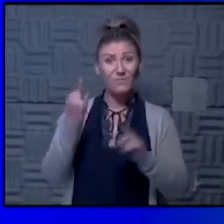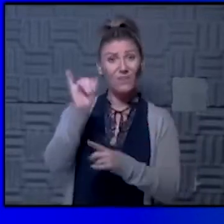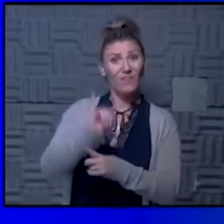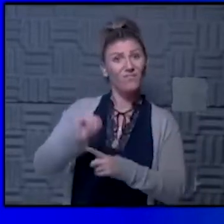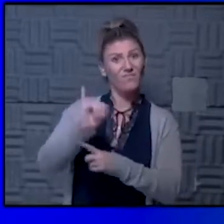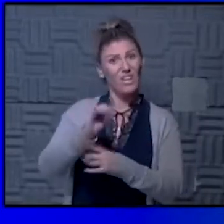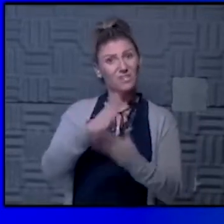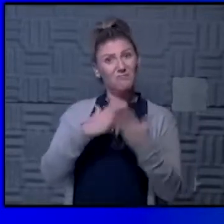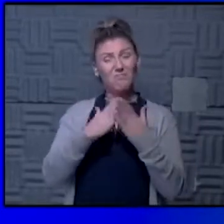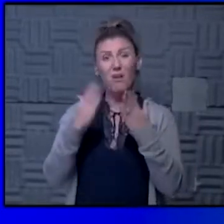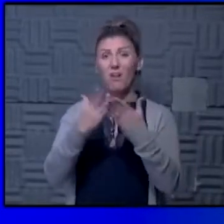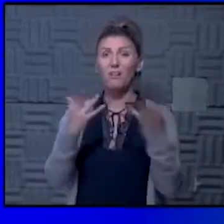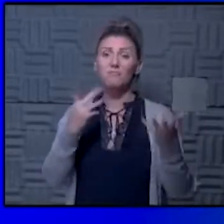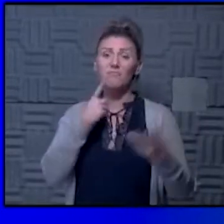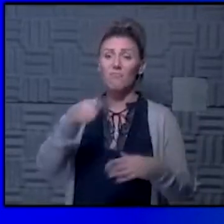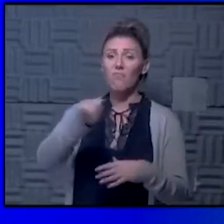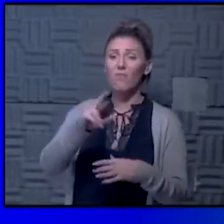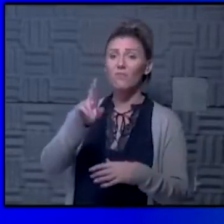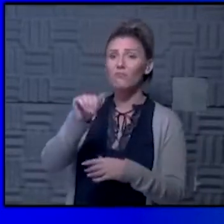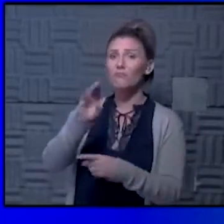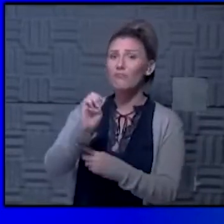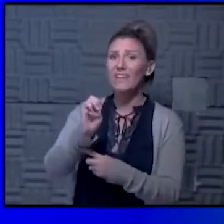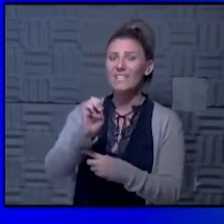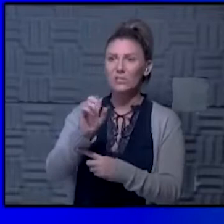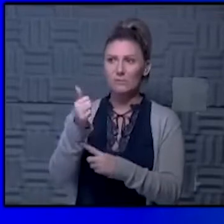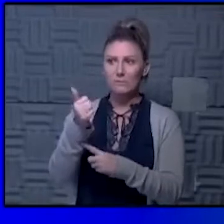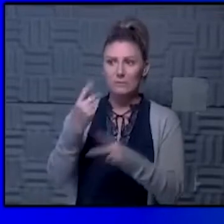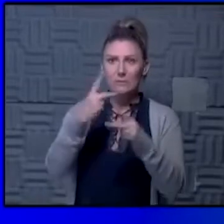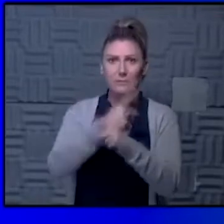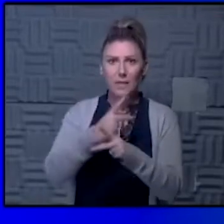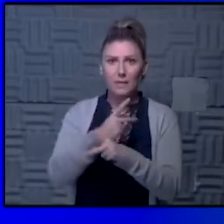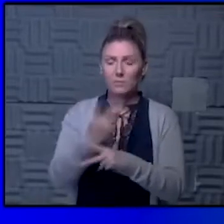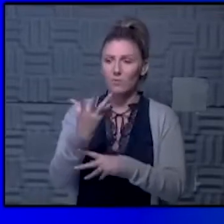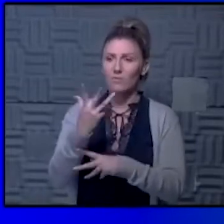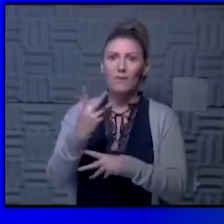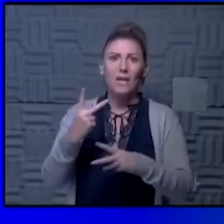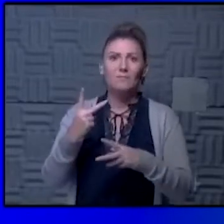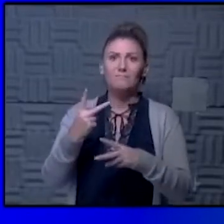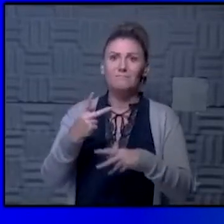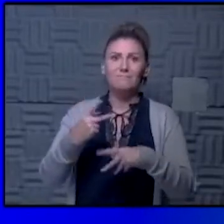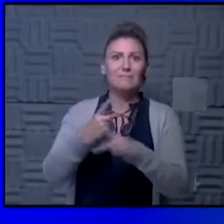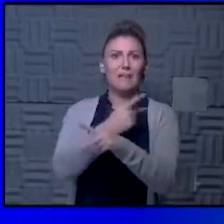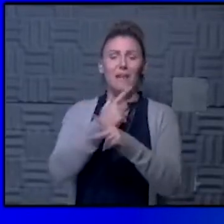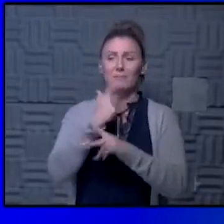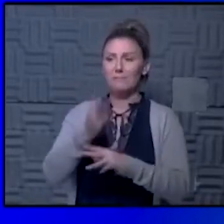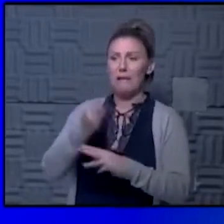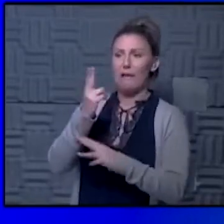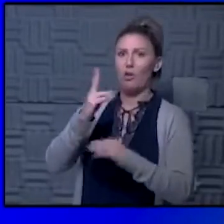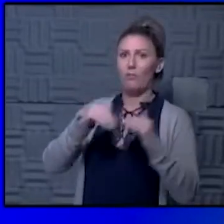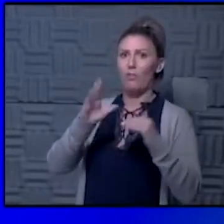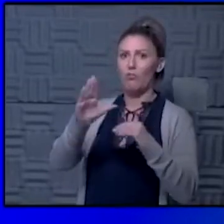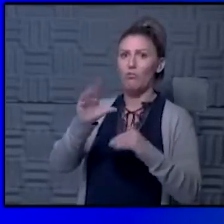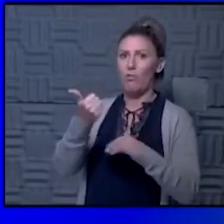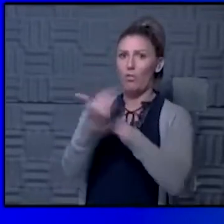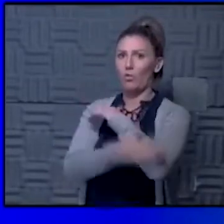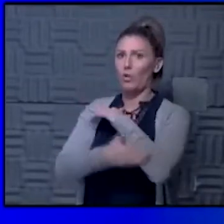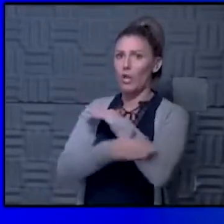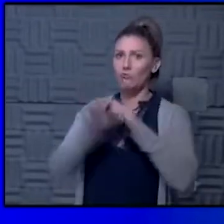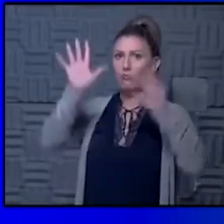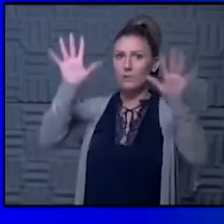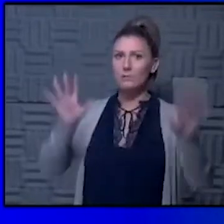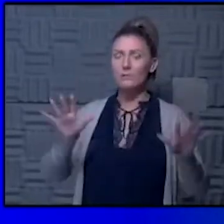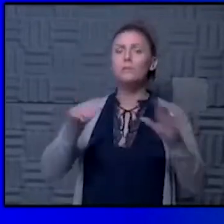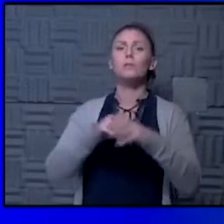dynamics. I think they do have rates of death that are 10 times and 5 times higher than their neighboring countries, so I wouldn't use that as an example.